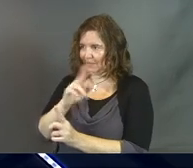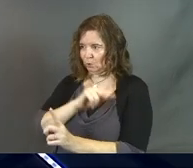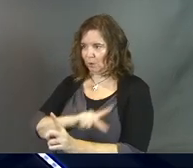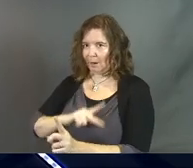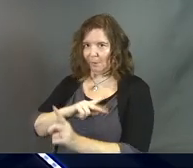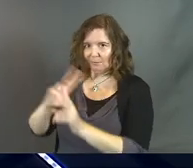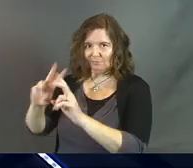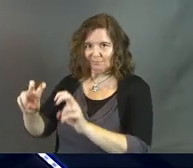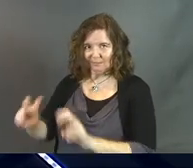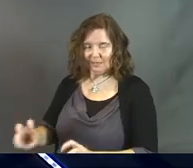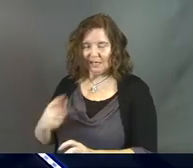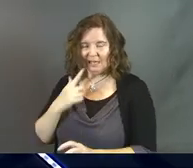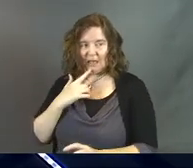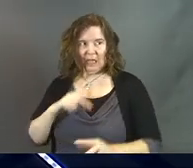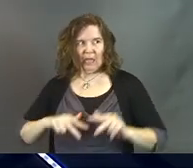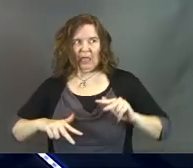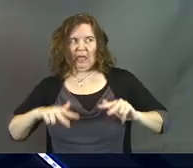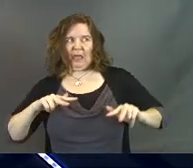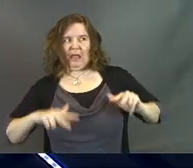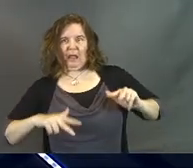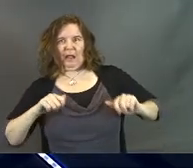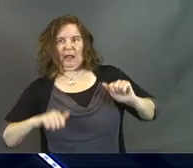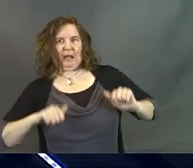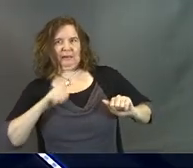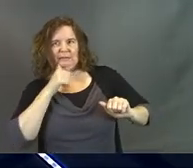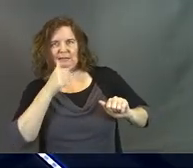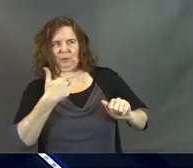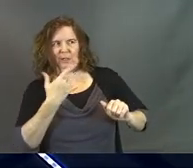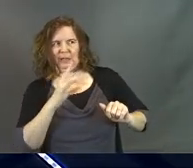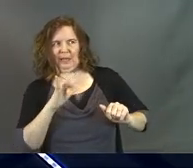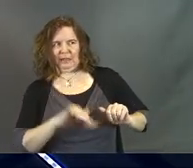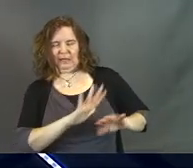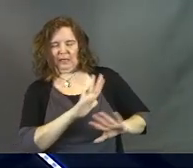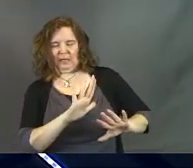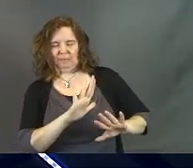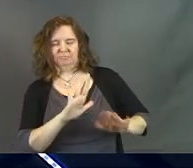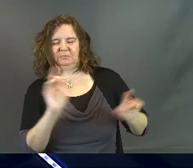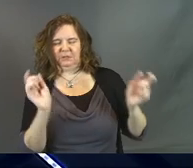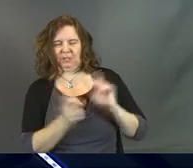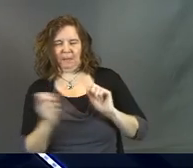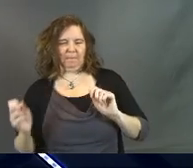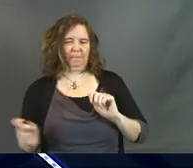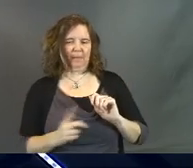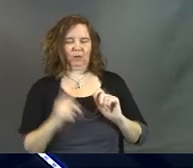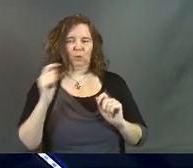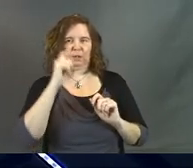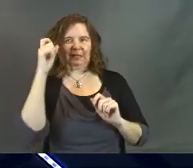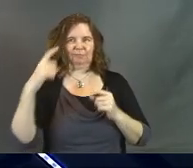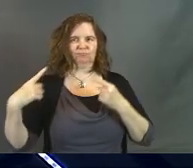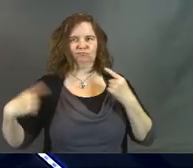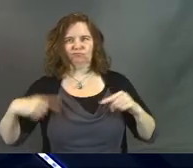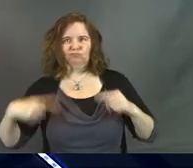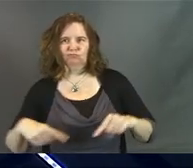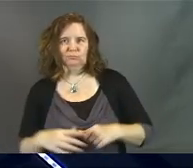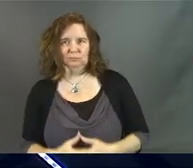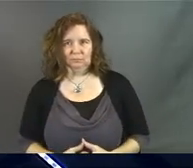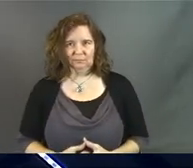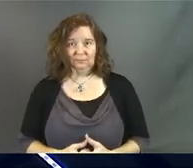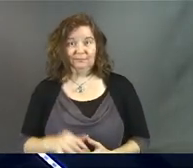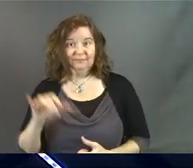her personal life, and she's like, I'm uncomfortable with the personal life conversation. Let's go to a theological controversy.